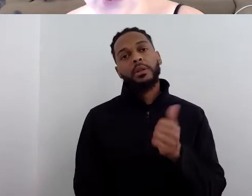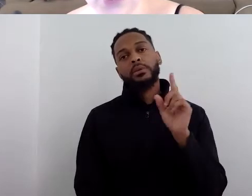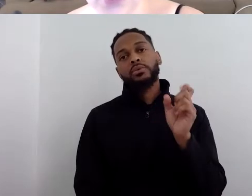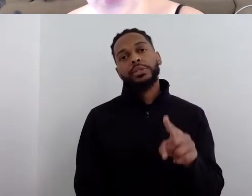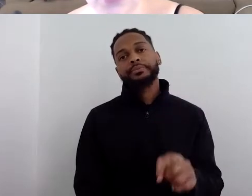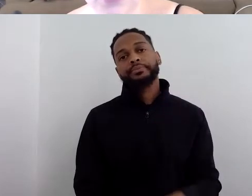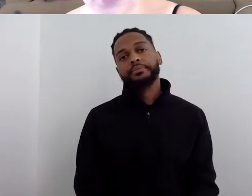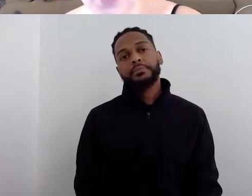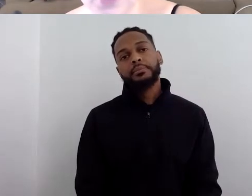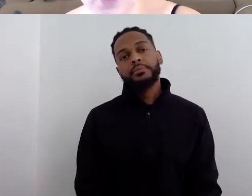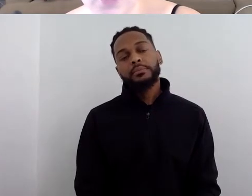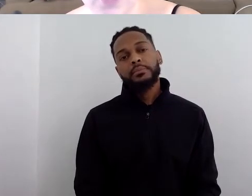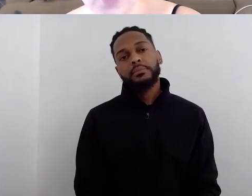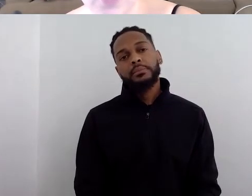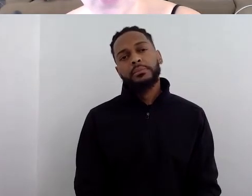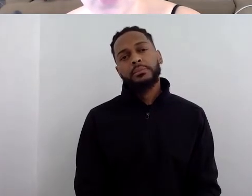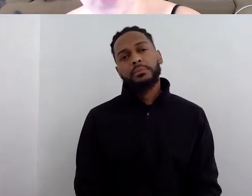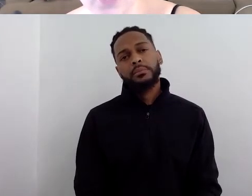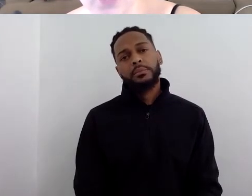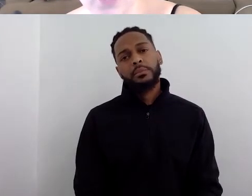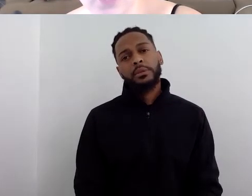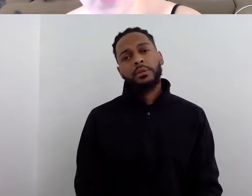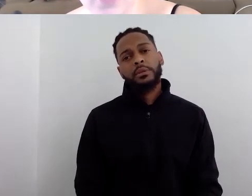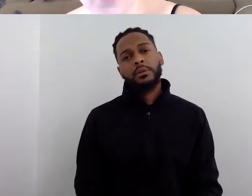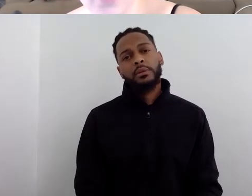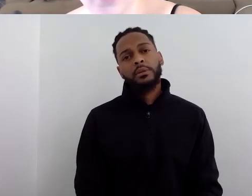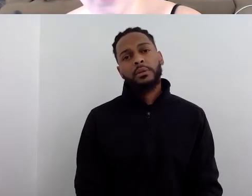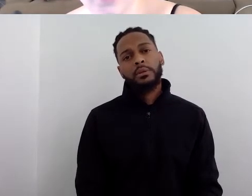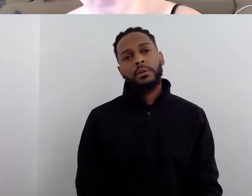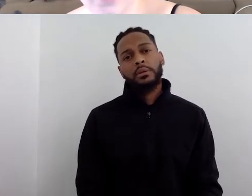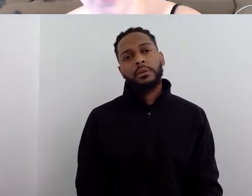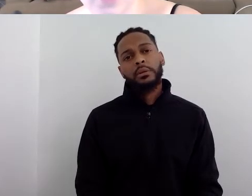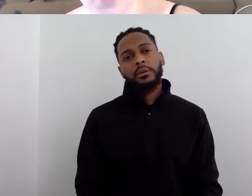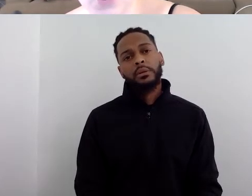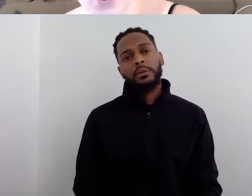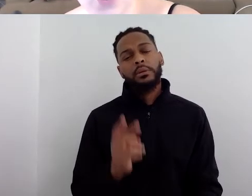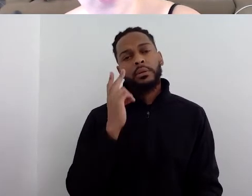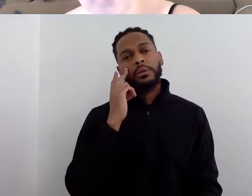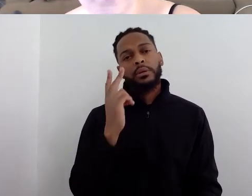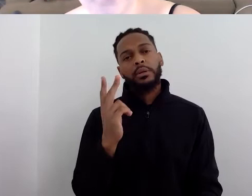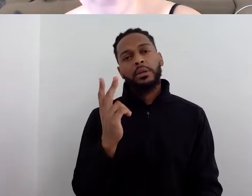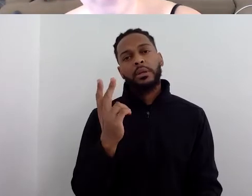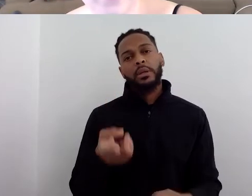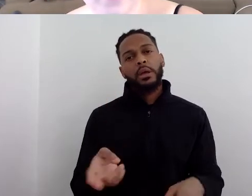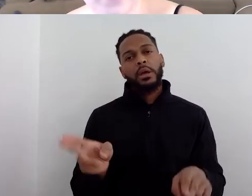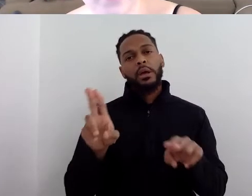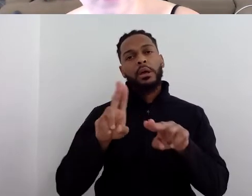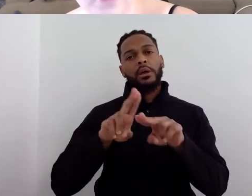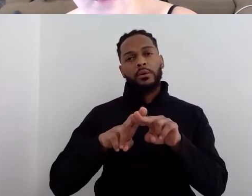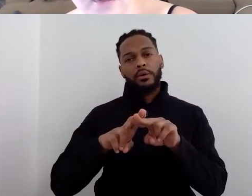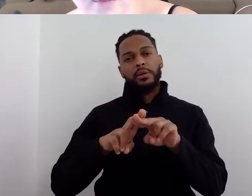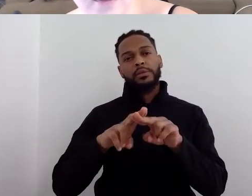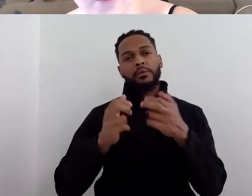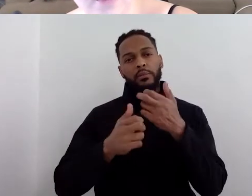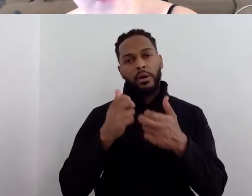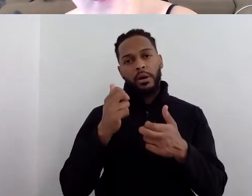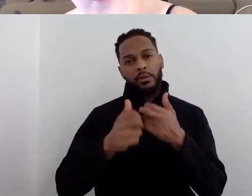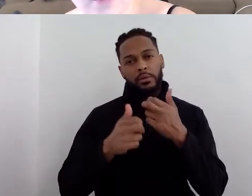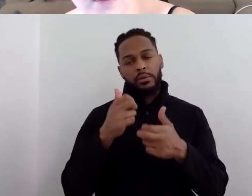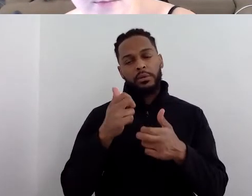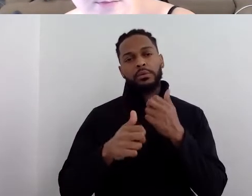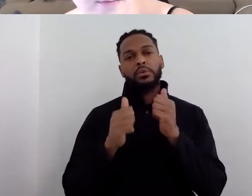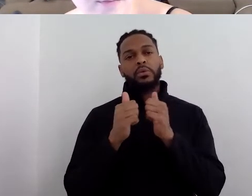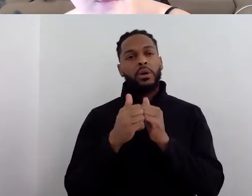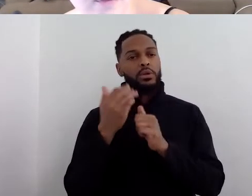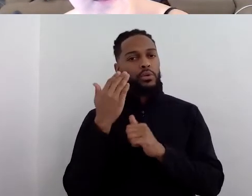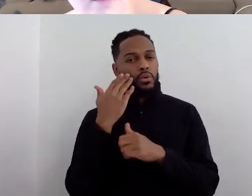the escalating gun violence actually result in an increase of injuries? Are SEI patients currently getting an effective